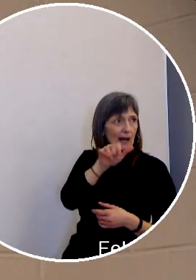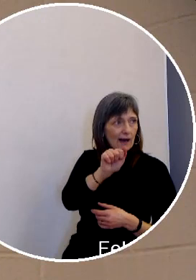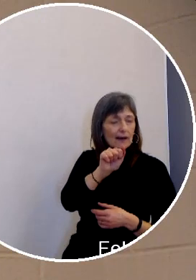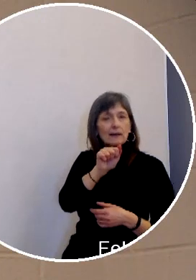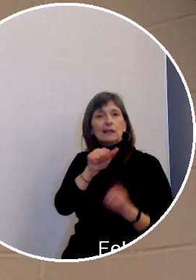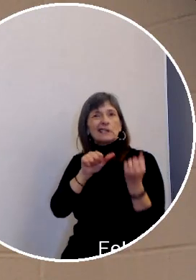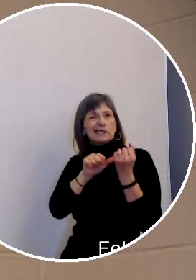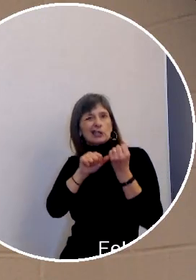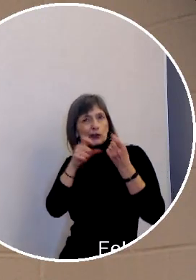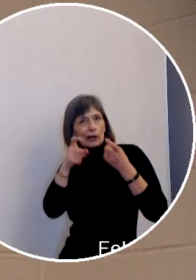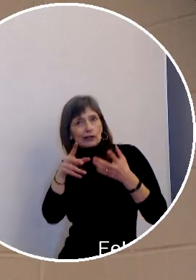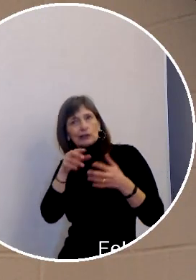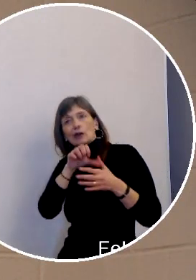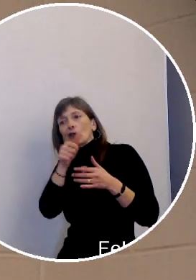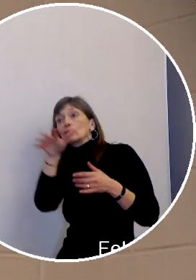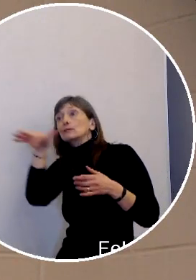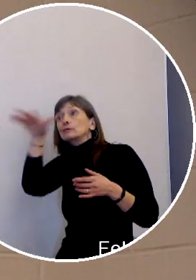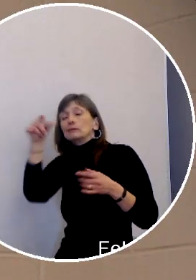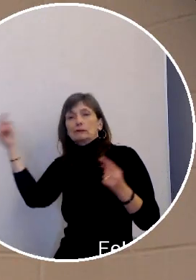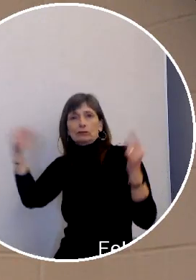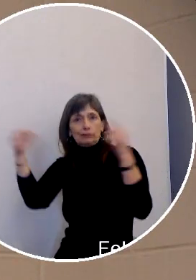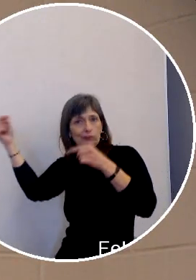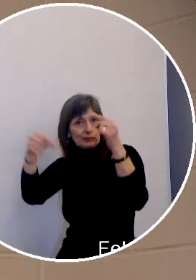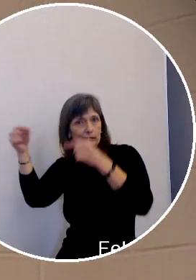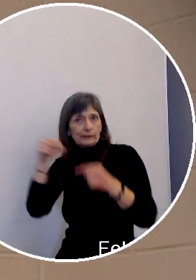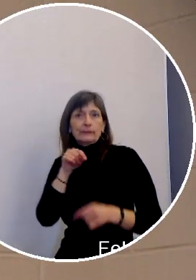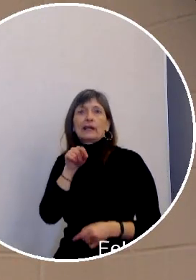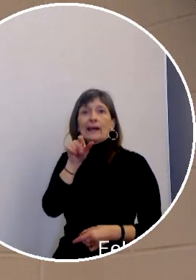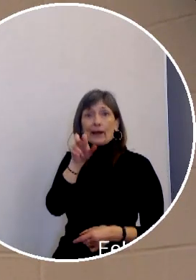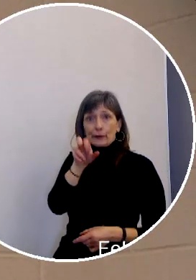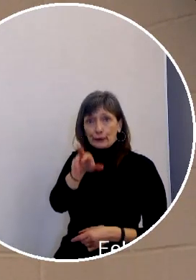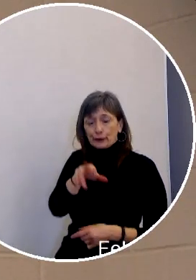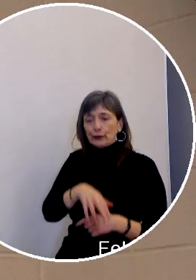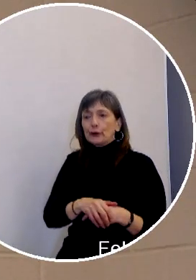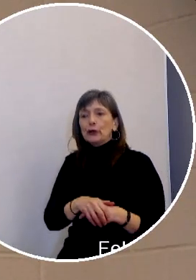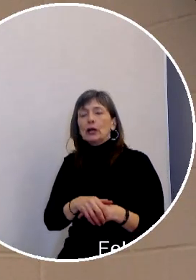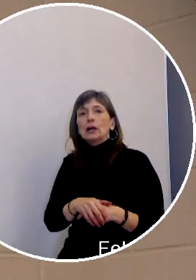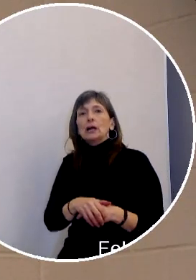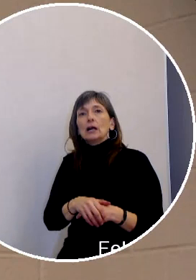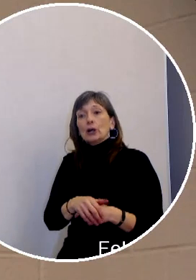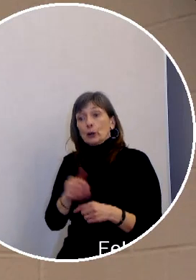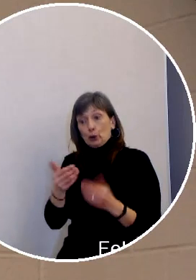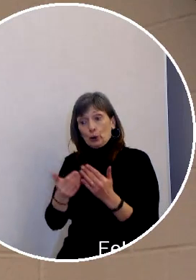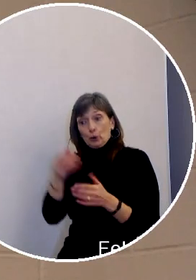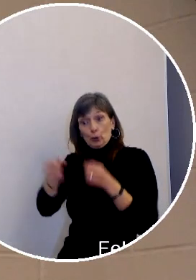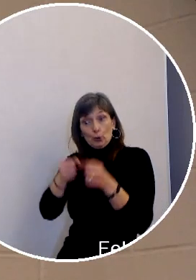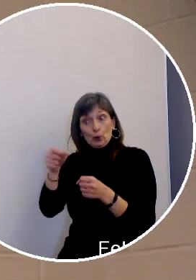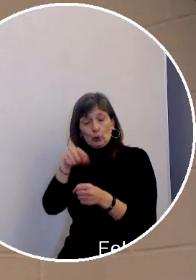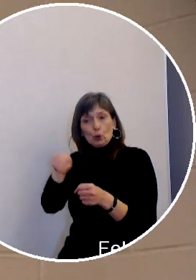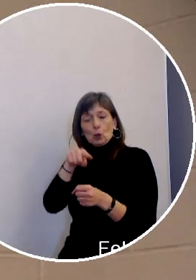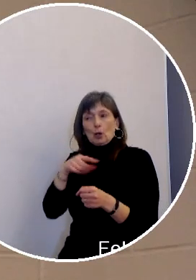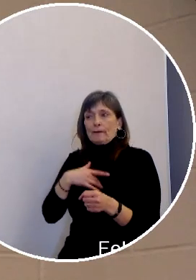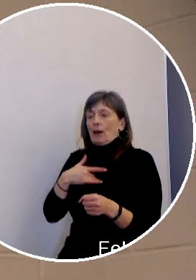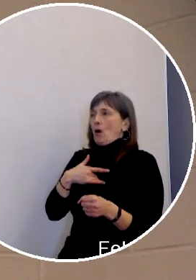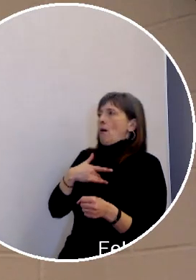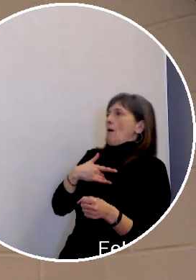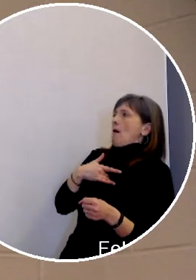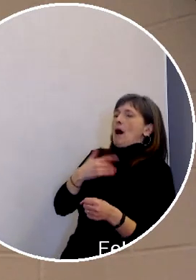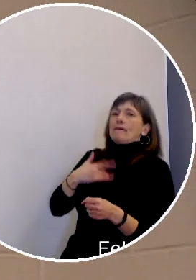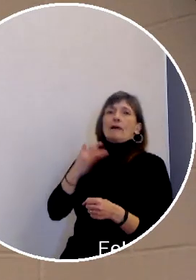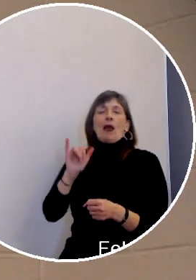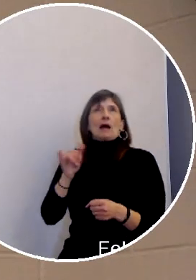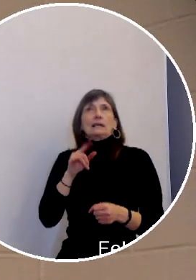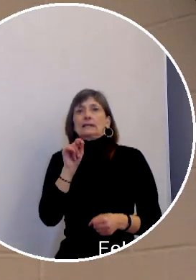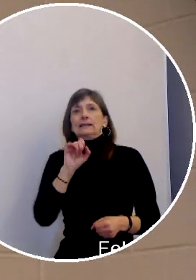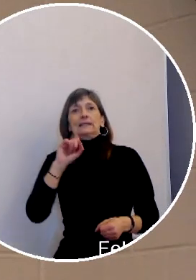our assistant directors in other regions of the province, I got comments back from the participants. I felt like I was attending a